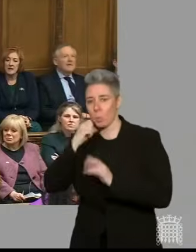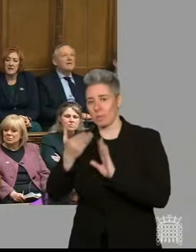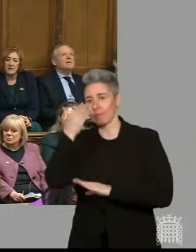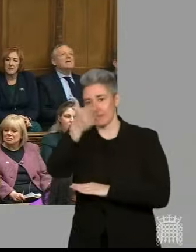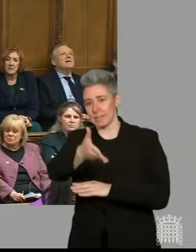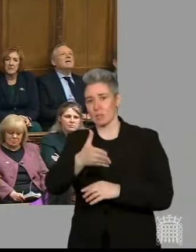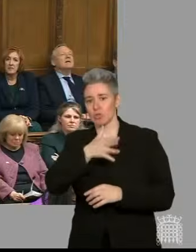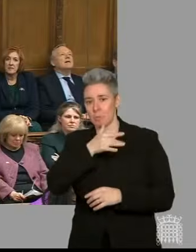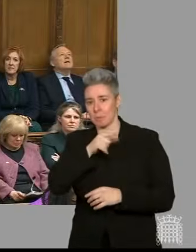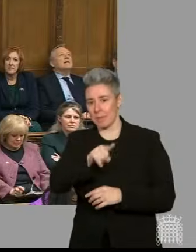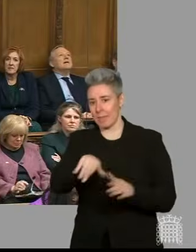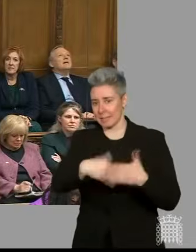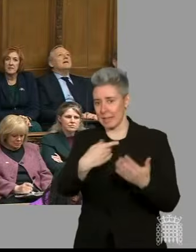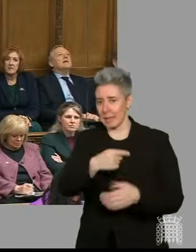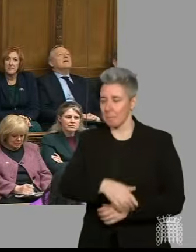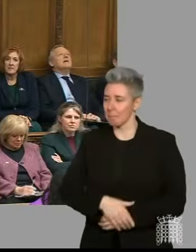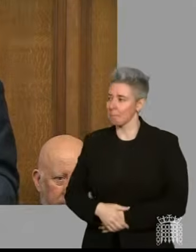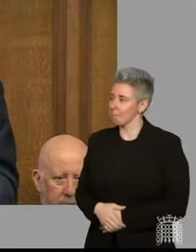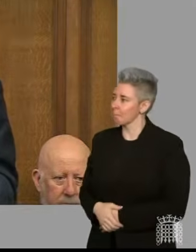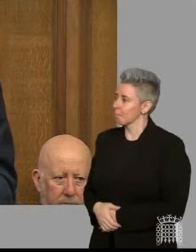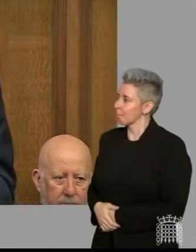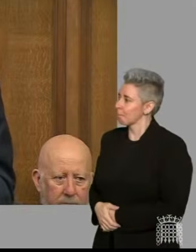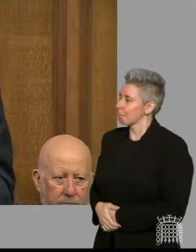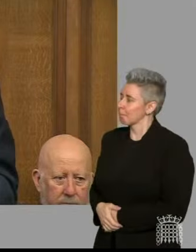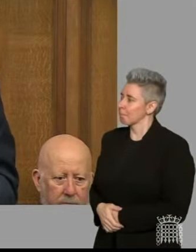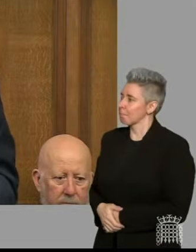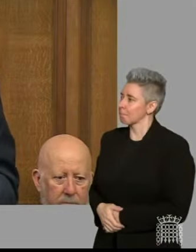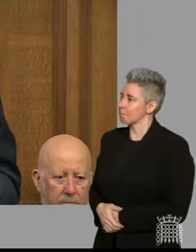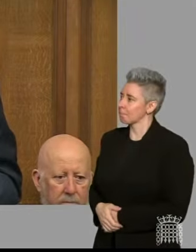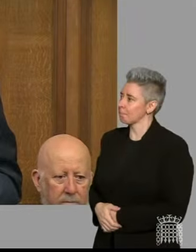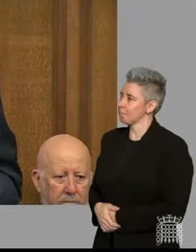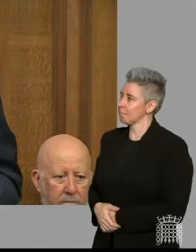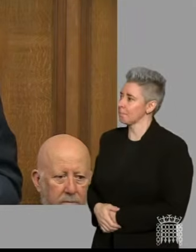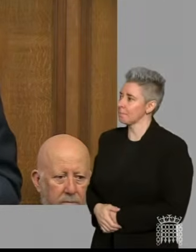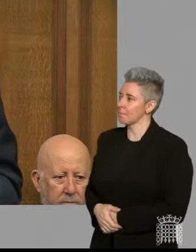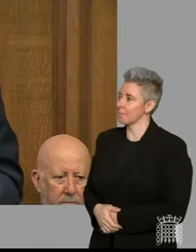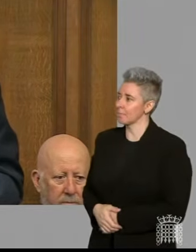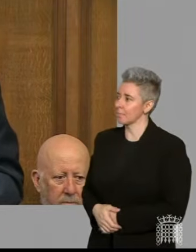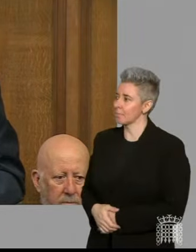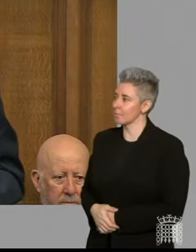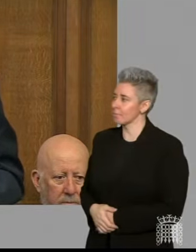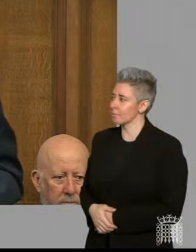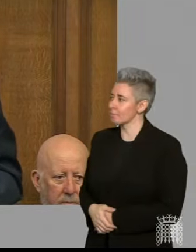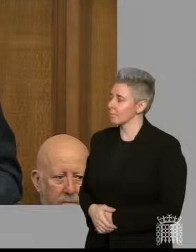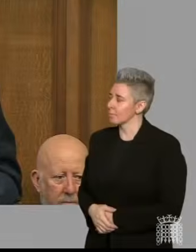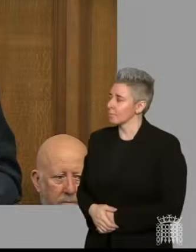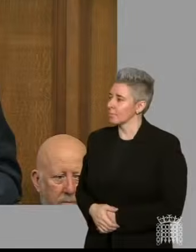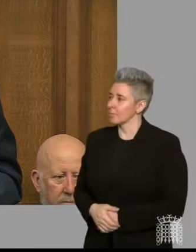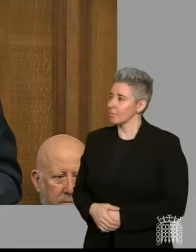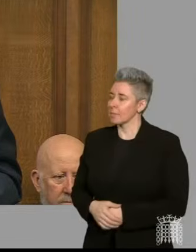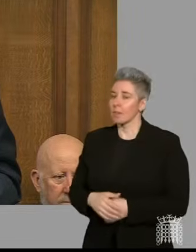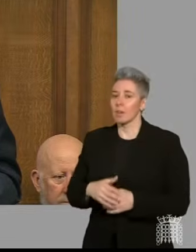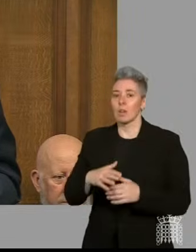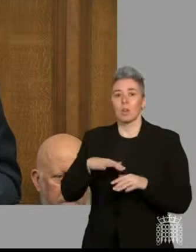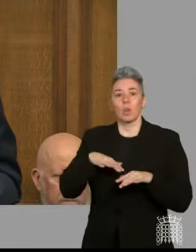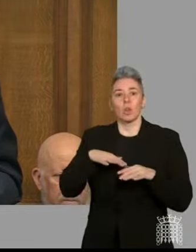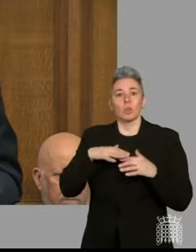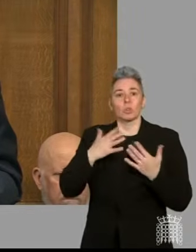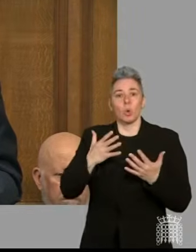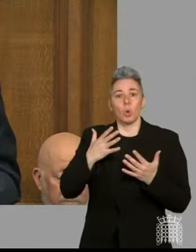Chairman Steve Gibson describes the Mayor of Tees Valley as having given away the future of the region's